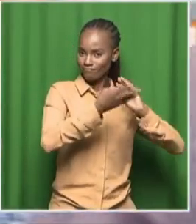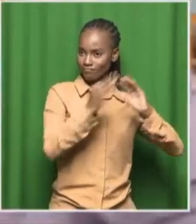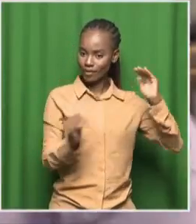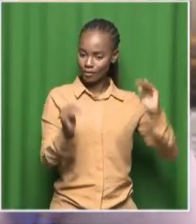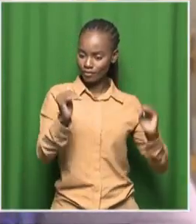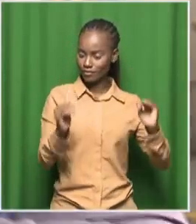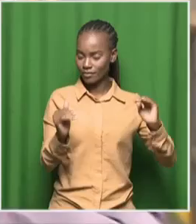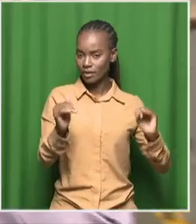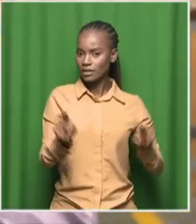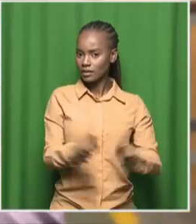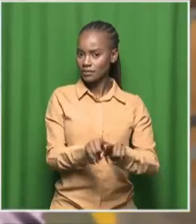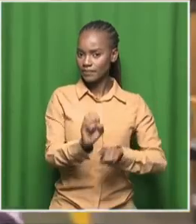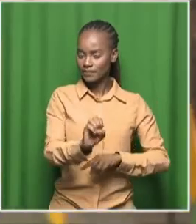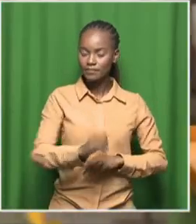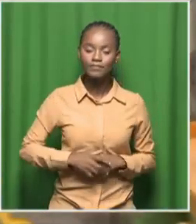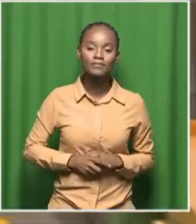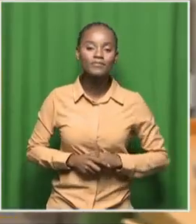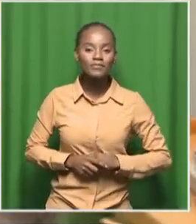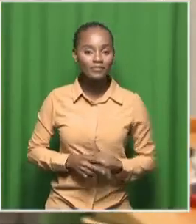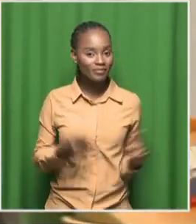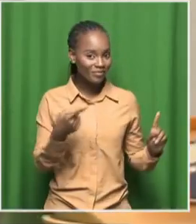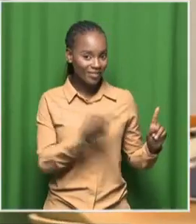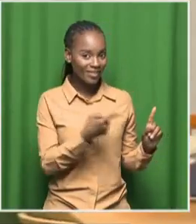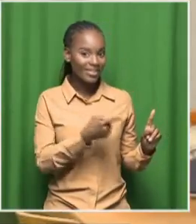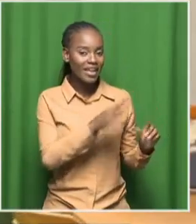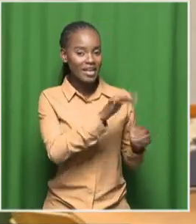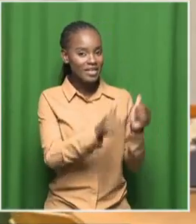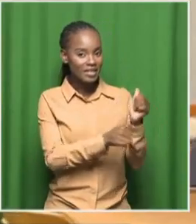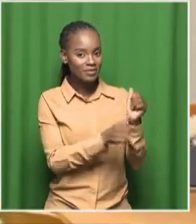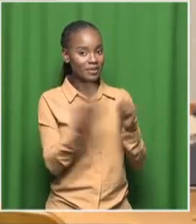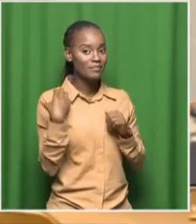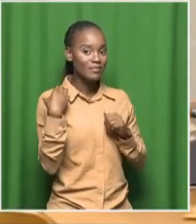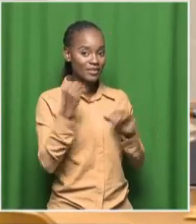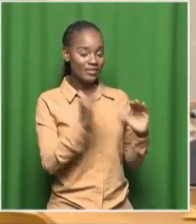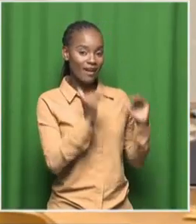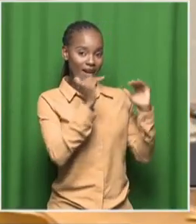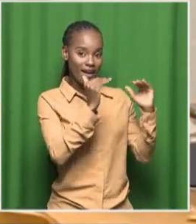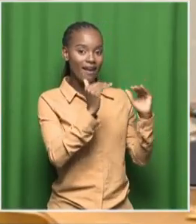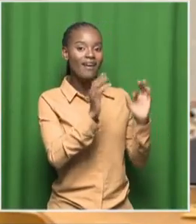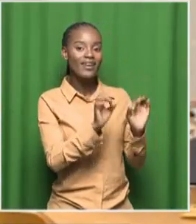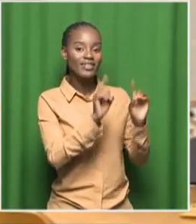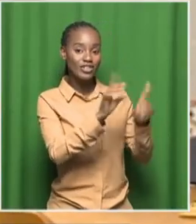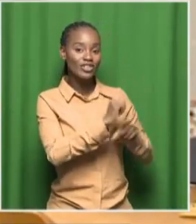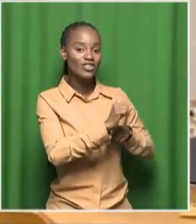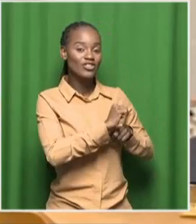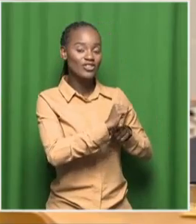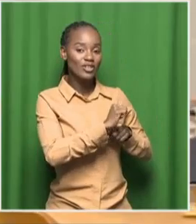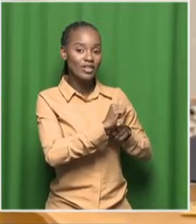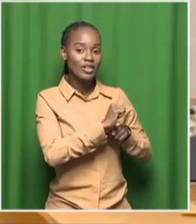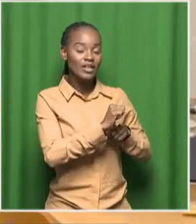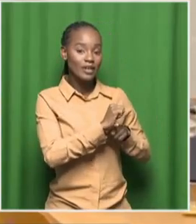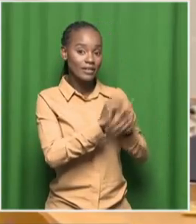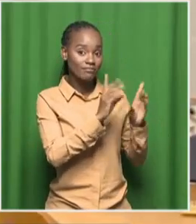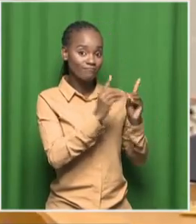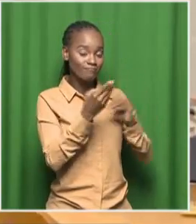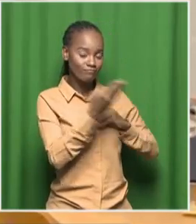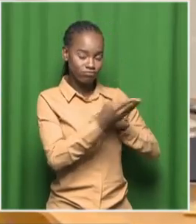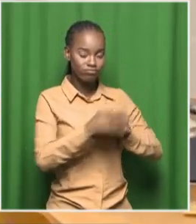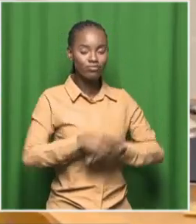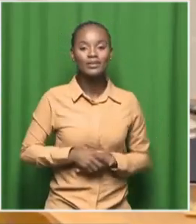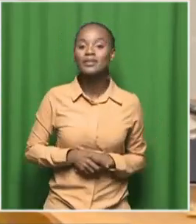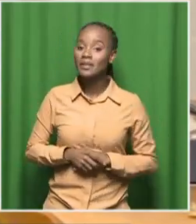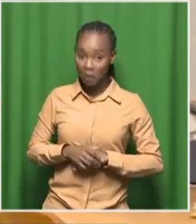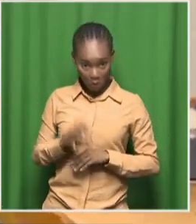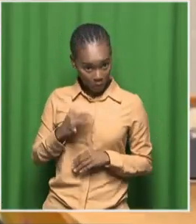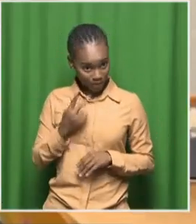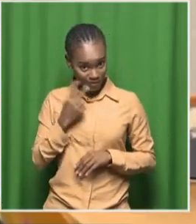Deputy Minister of Higher Education and Training, Mr. Buti Manamela, and very at home here. So I want to see what he can do since